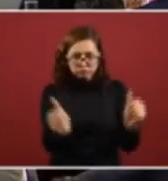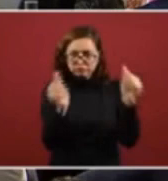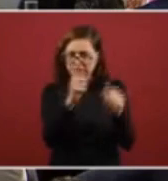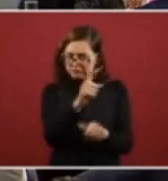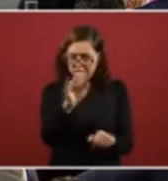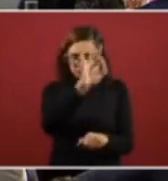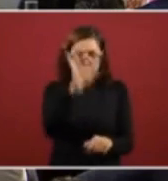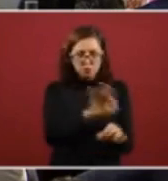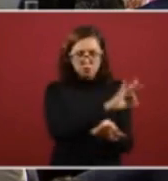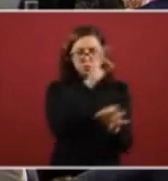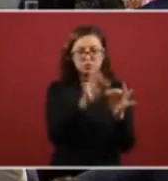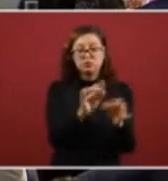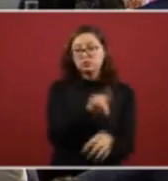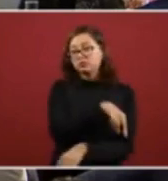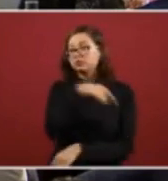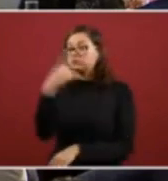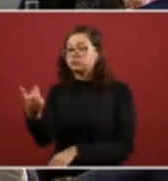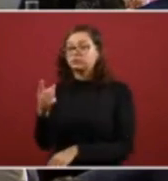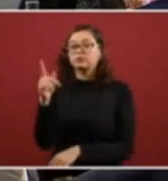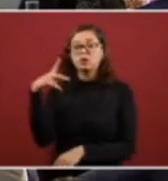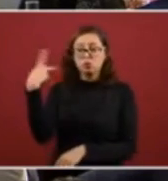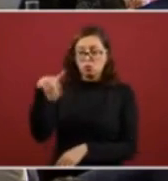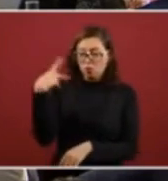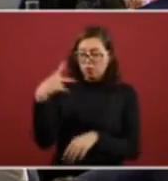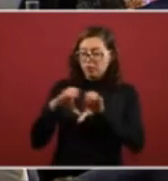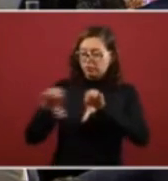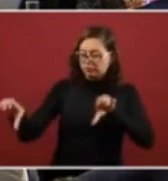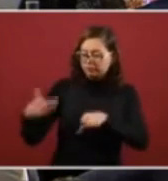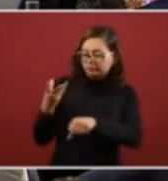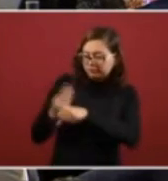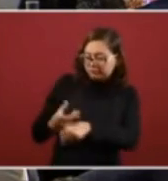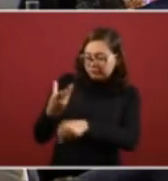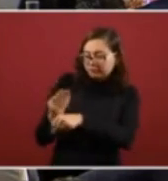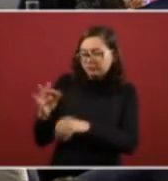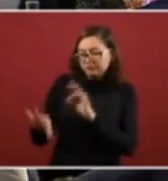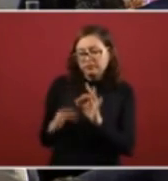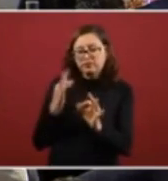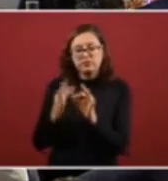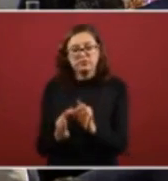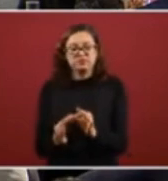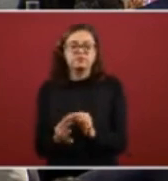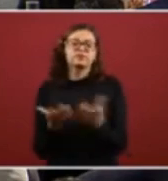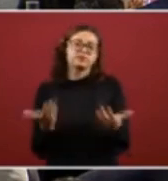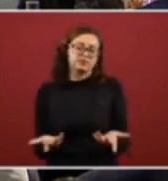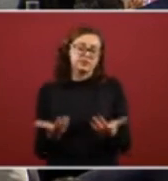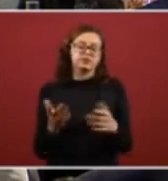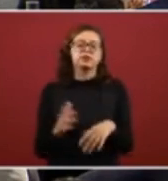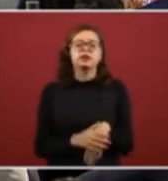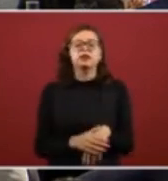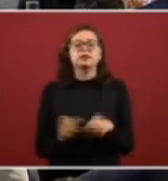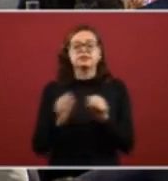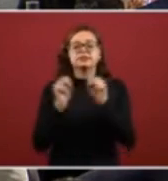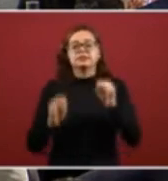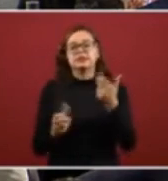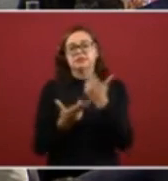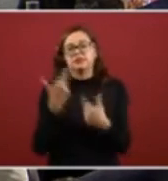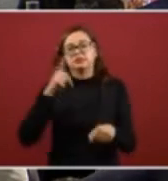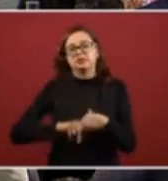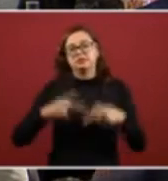and Acajete, the duct will be completely repaired. And that's how this system